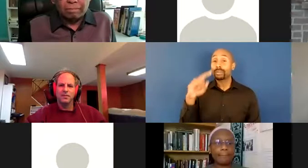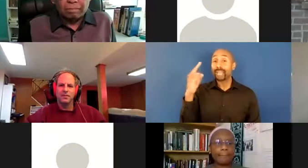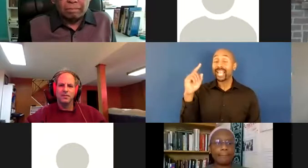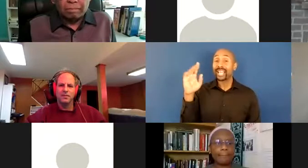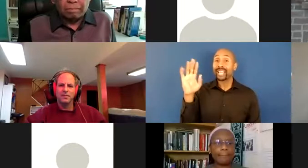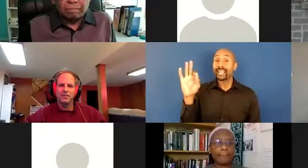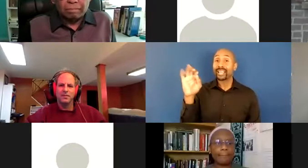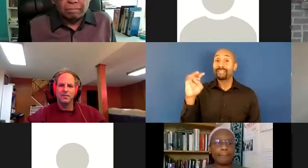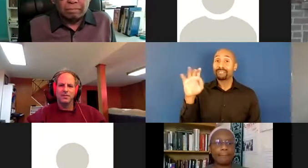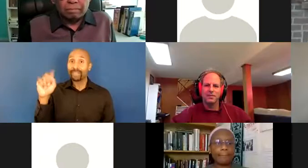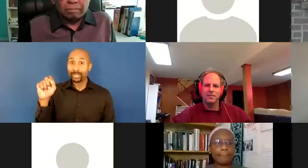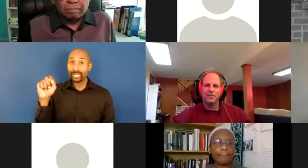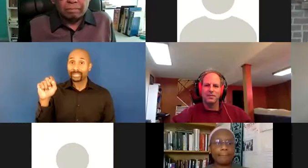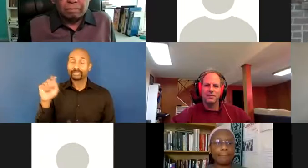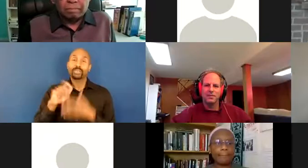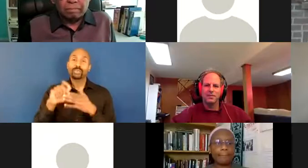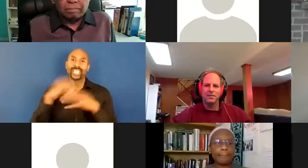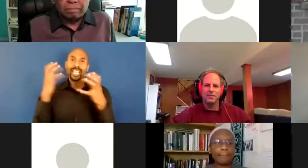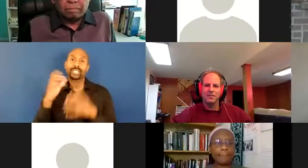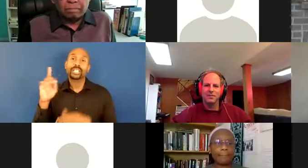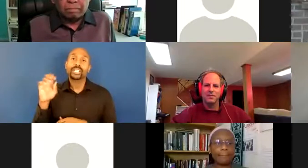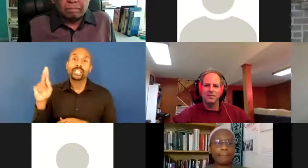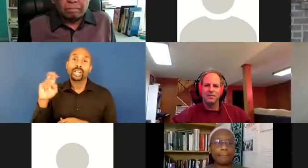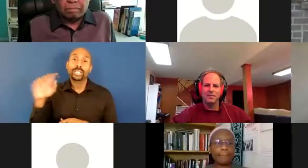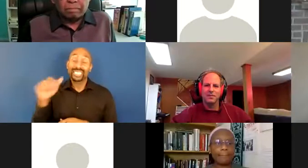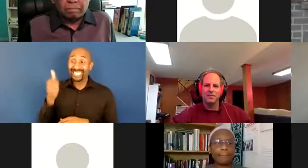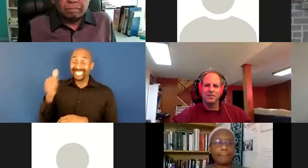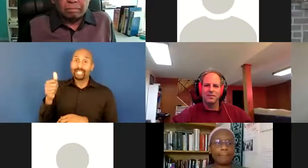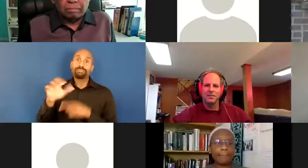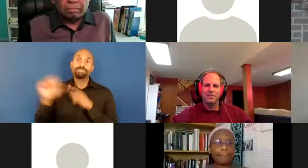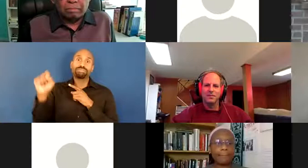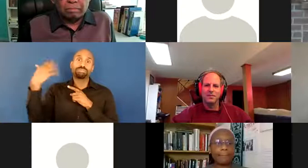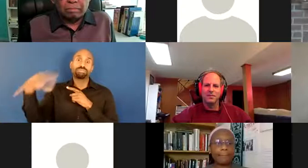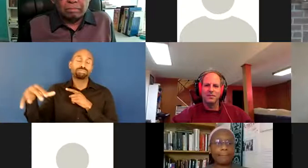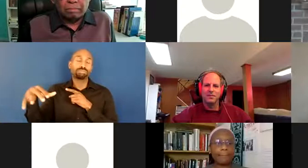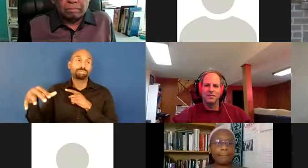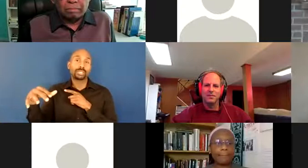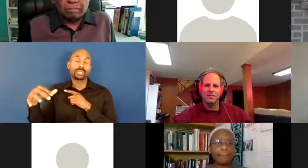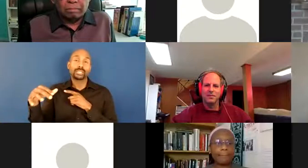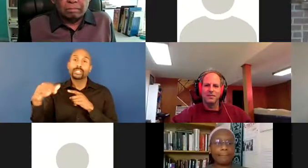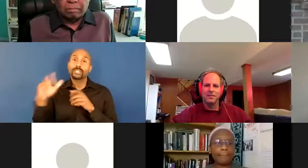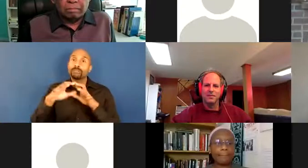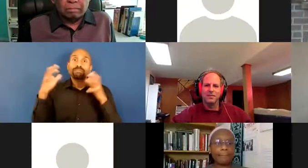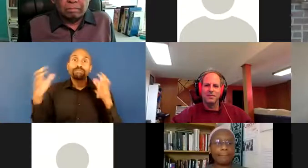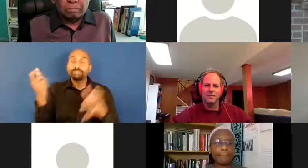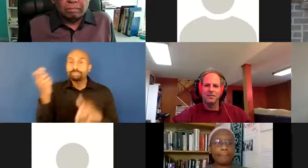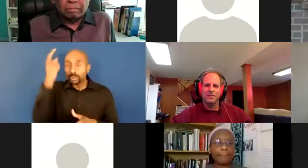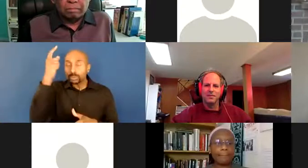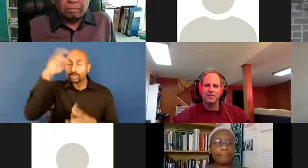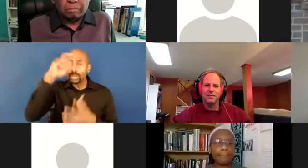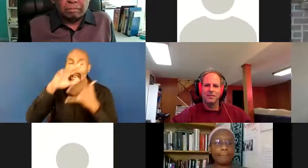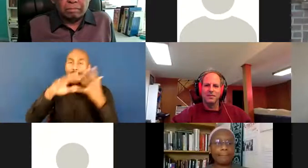book that is loaded with insights that are born of deep research and analysis and